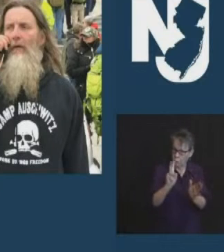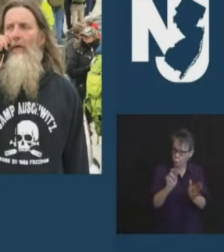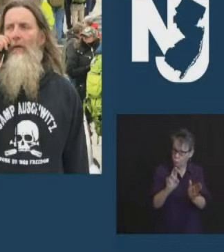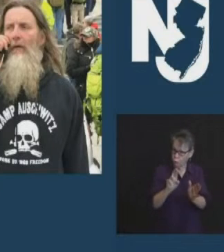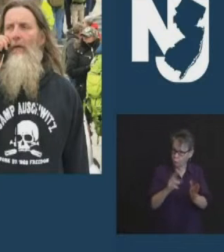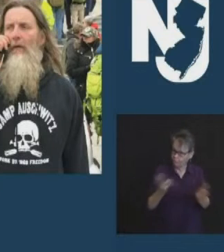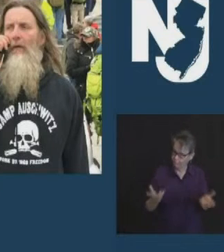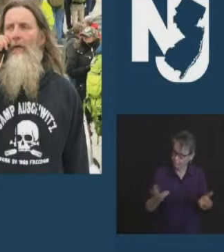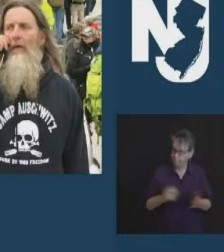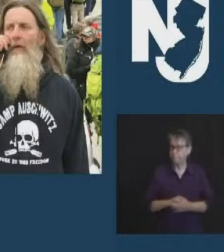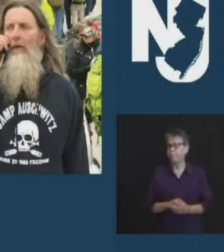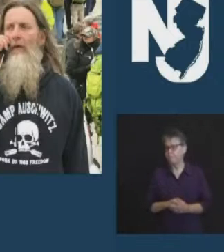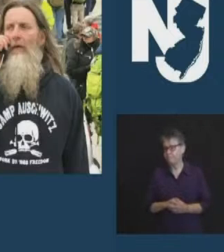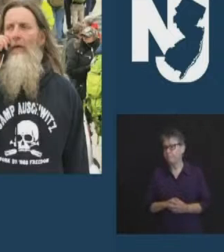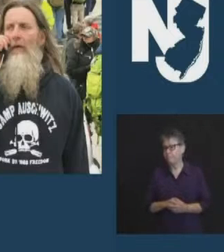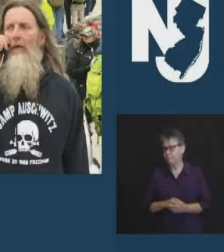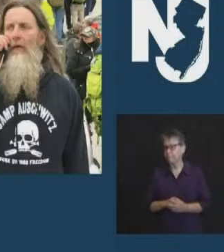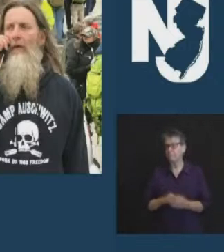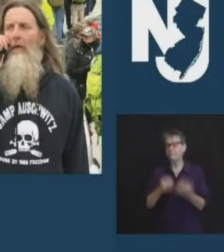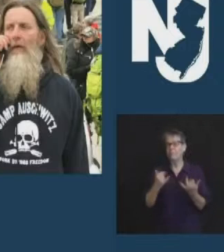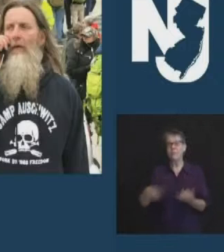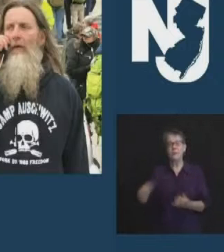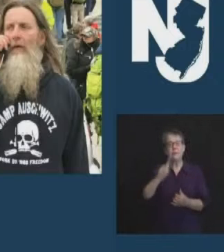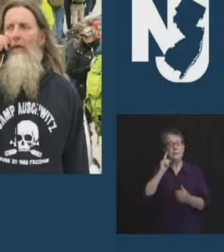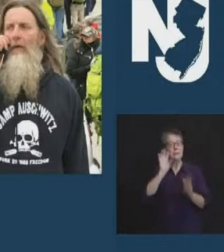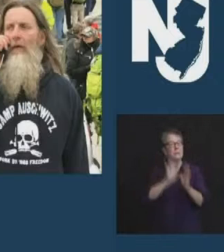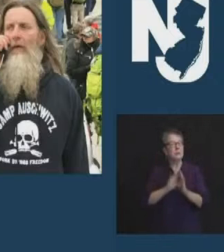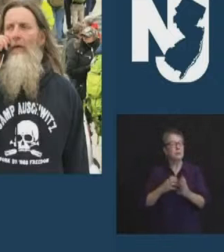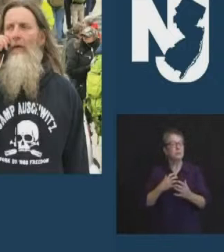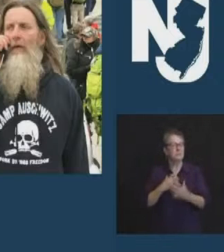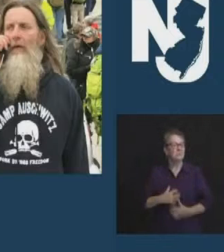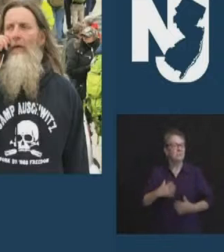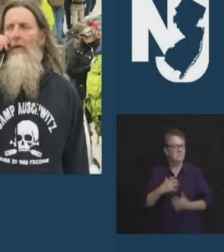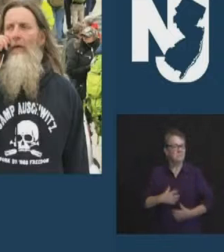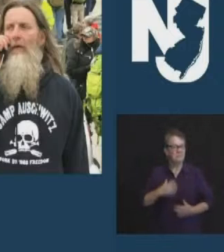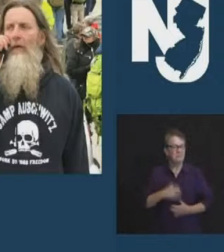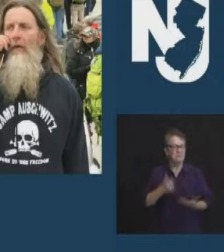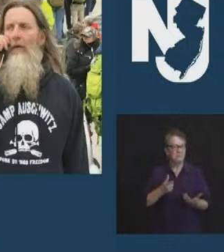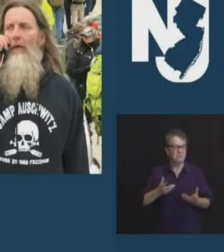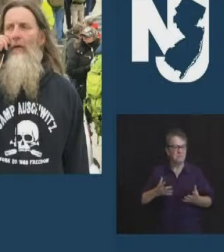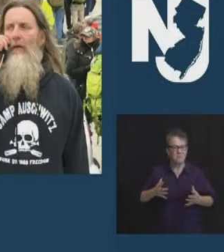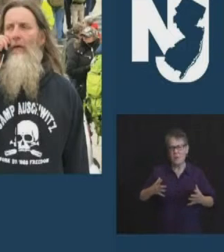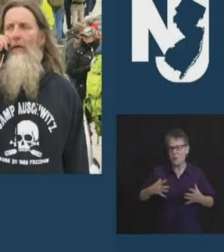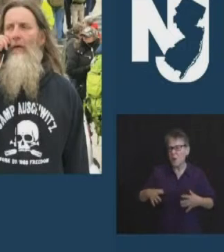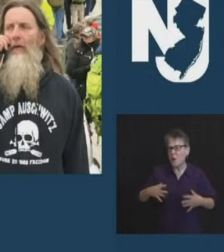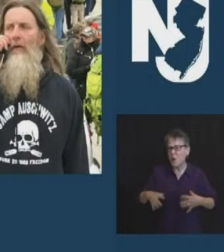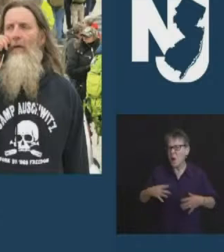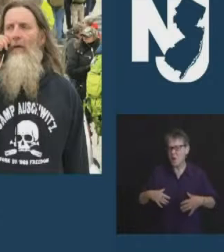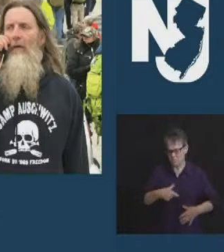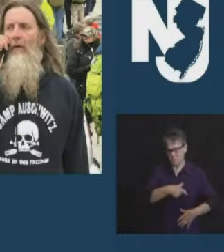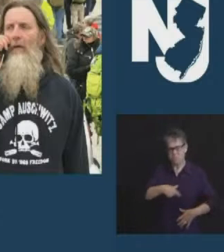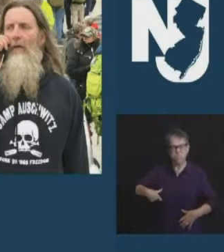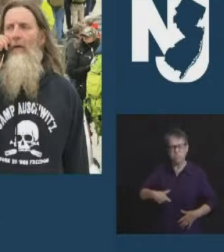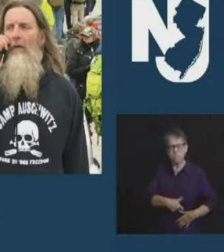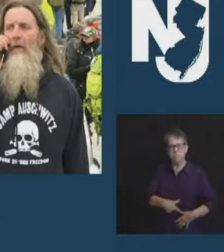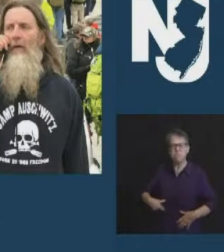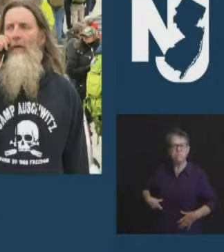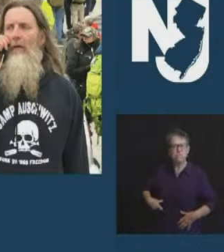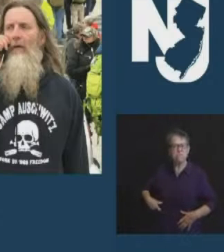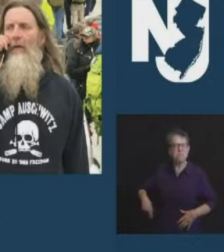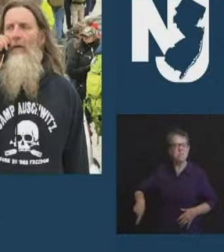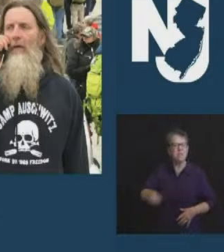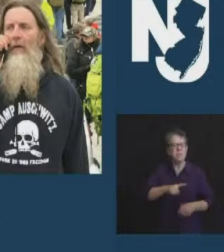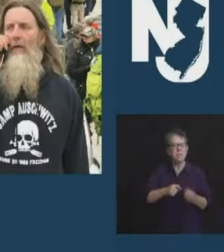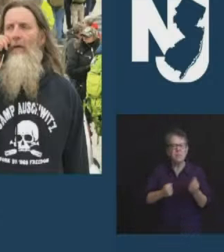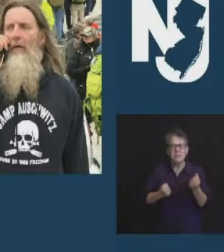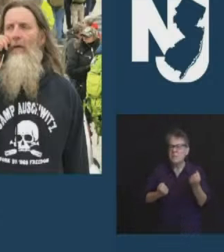including shirts disgustingly glorifying the Holocaust, were present. And just think about that